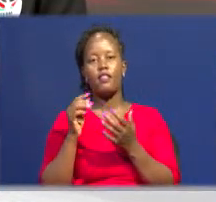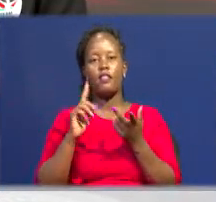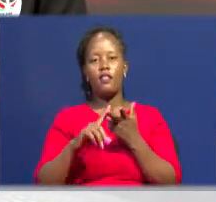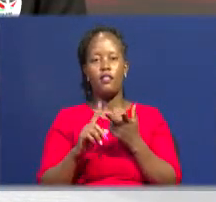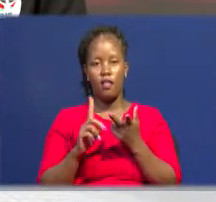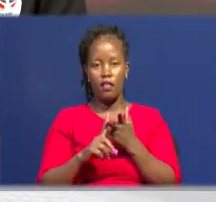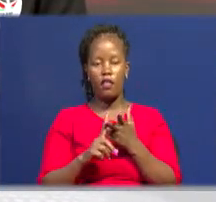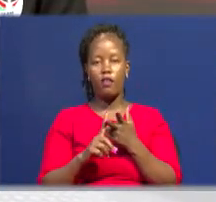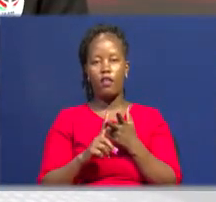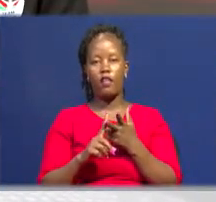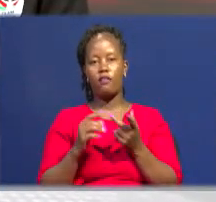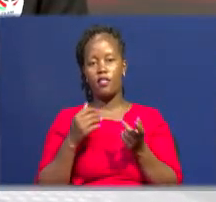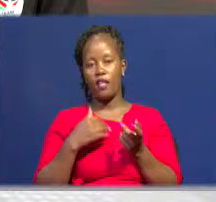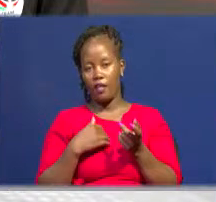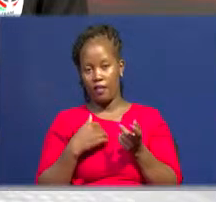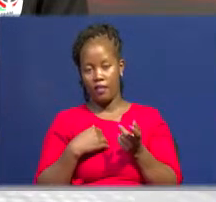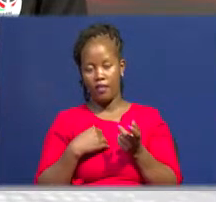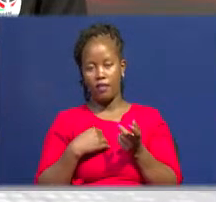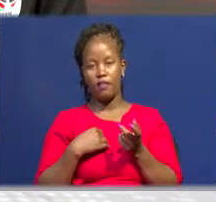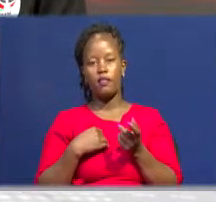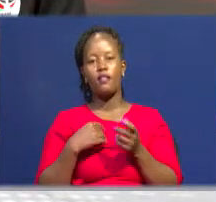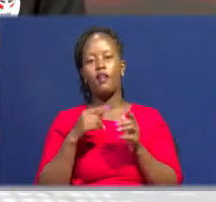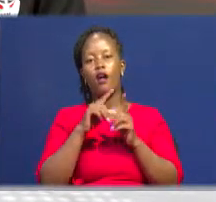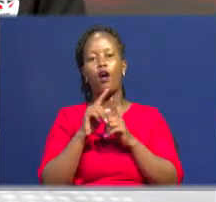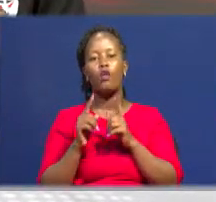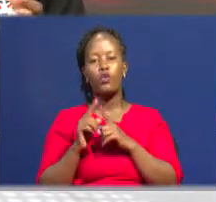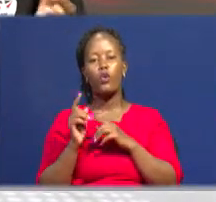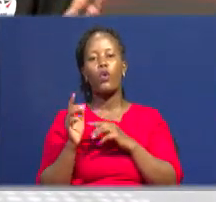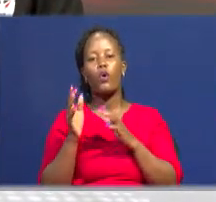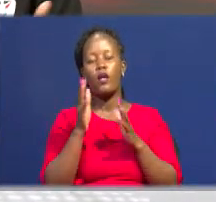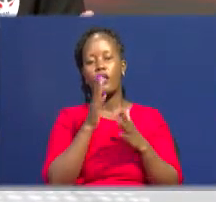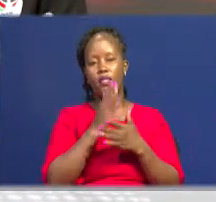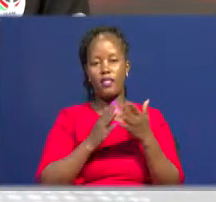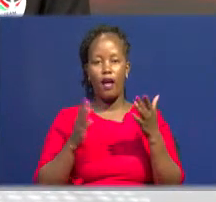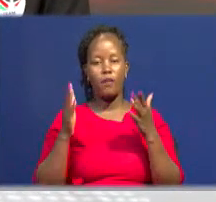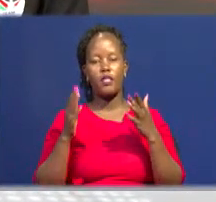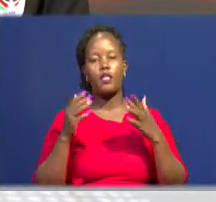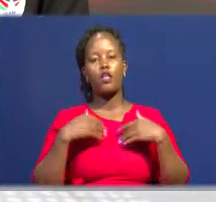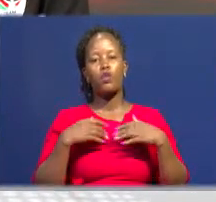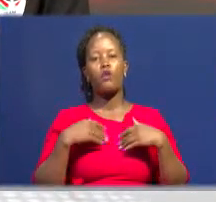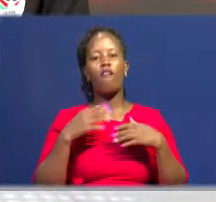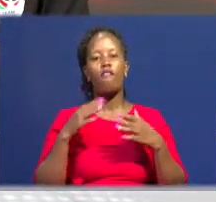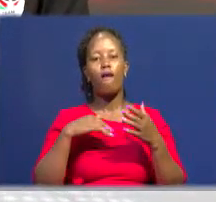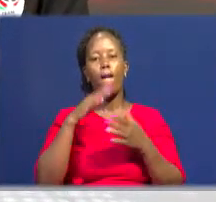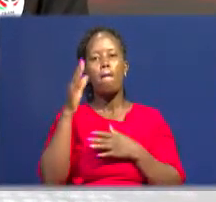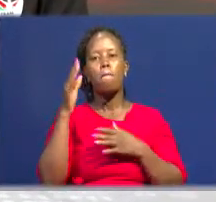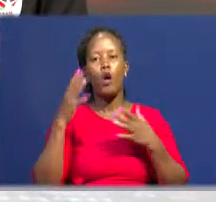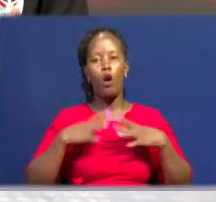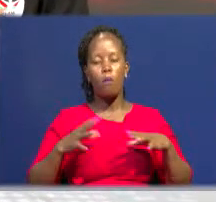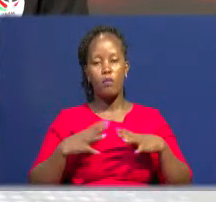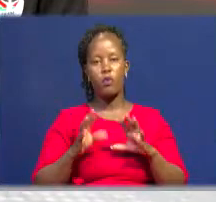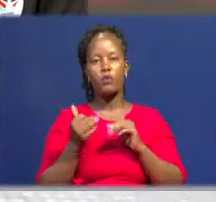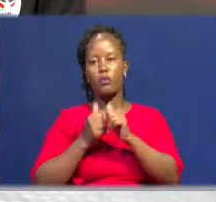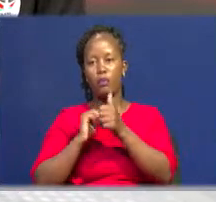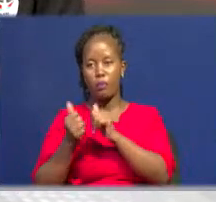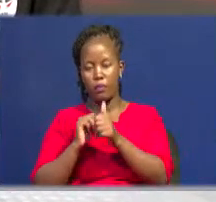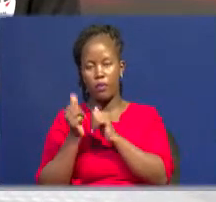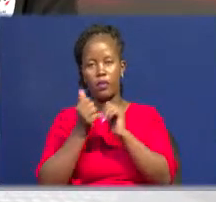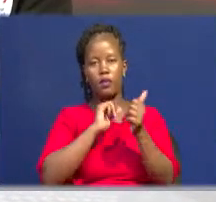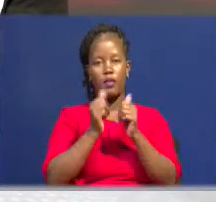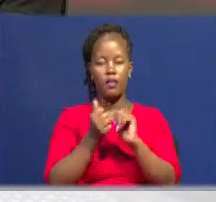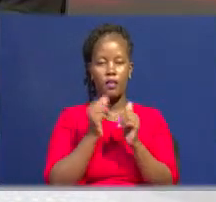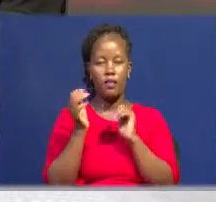an event so that it can get more people playing the sport. So everything that we are